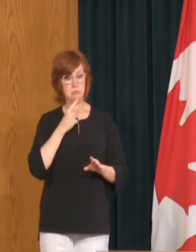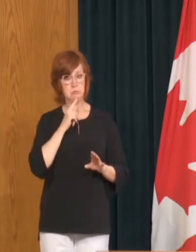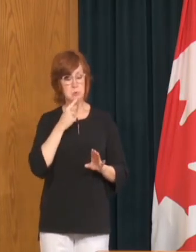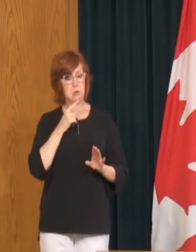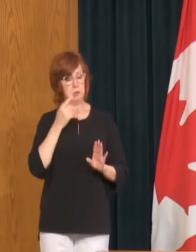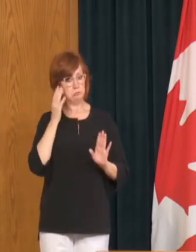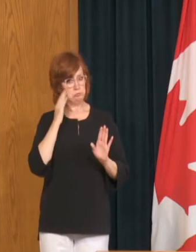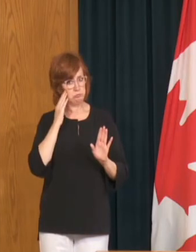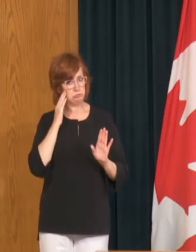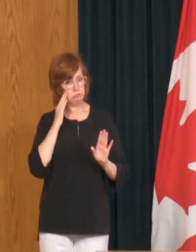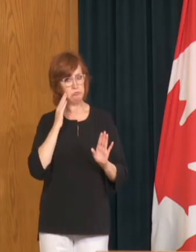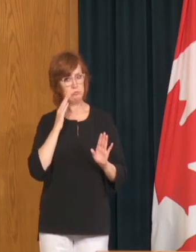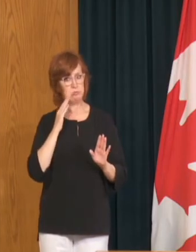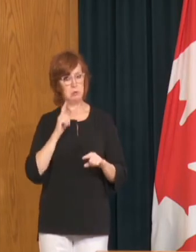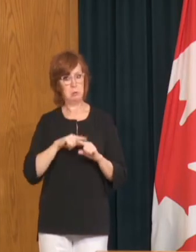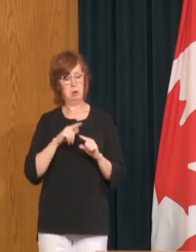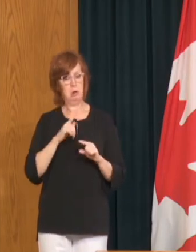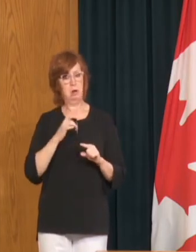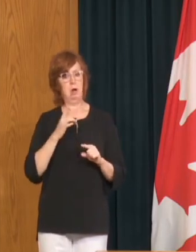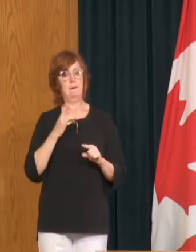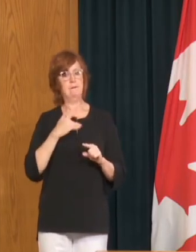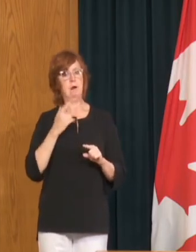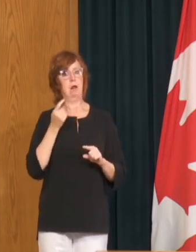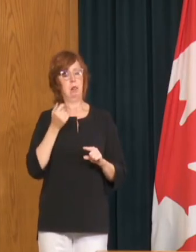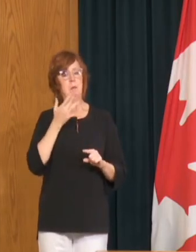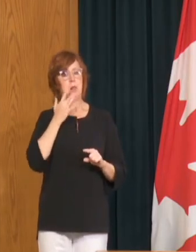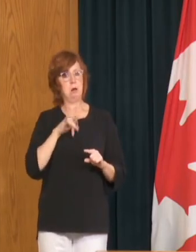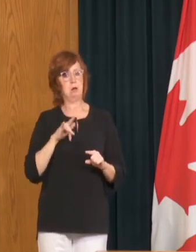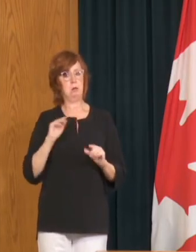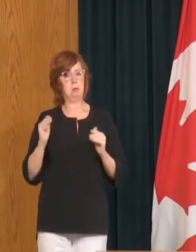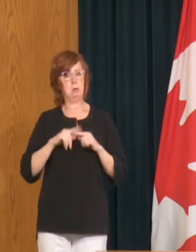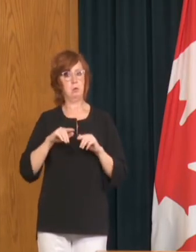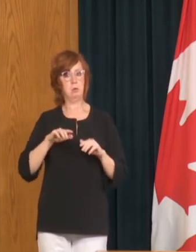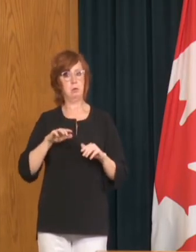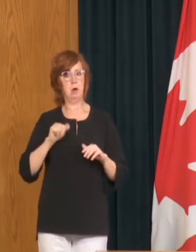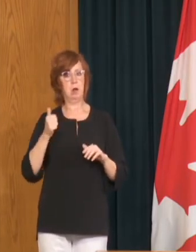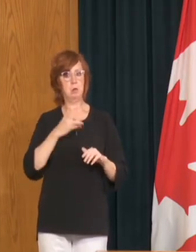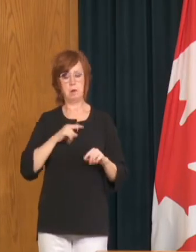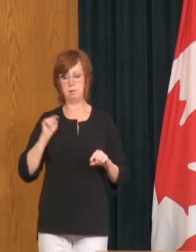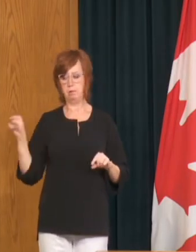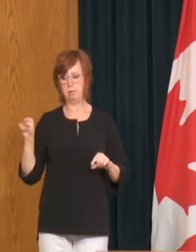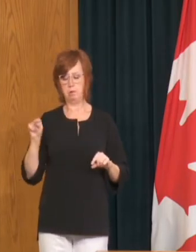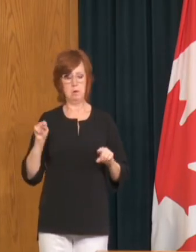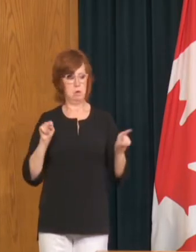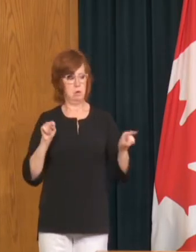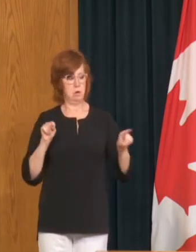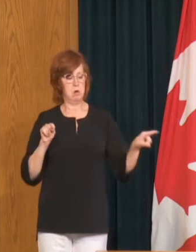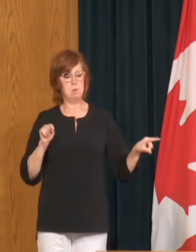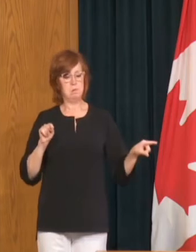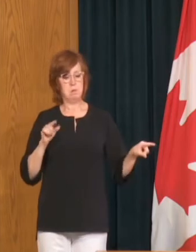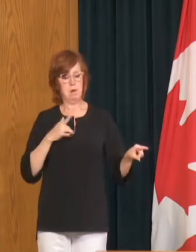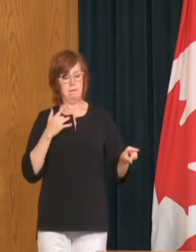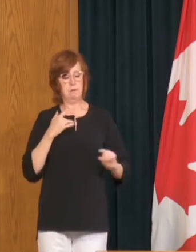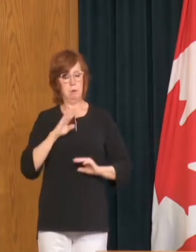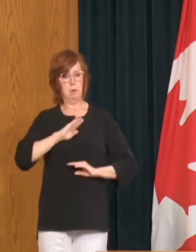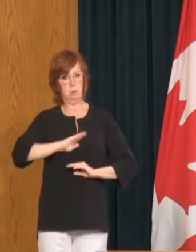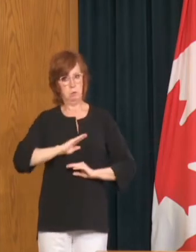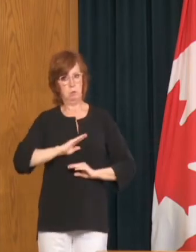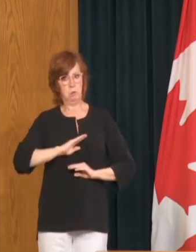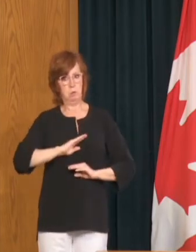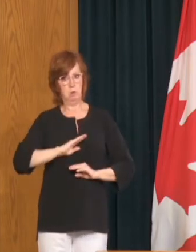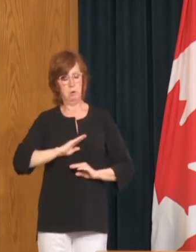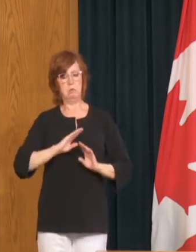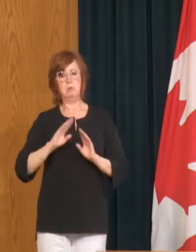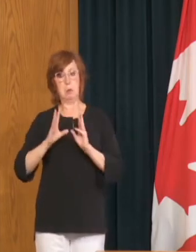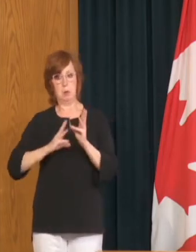denying that, but they have been less than other areas of the nation. And if we can continue on that trajectory, whatever the impact is globally, it should be less here in